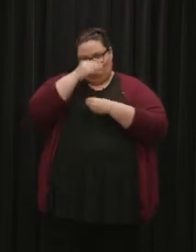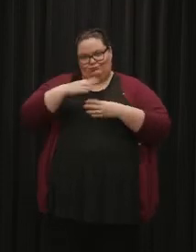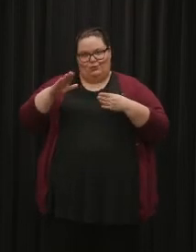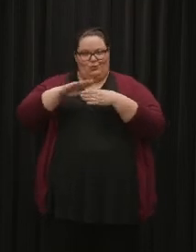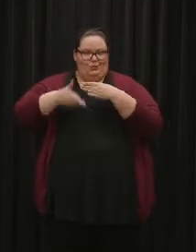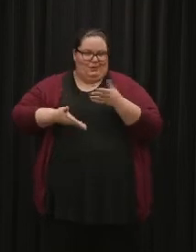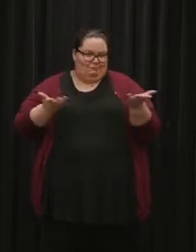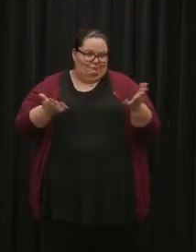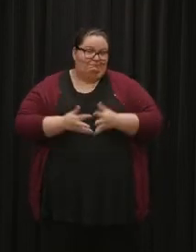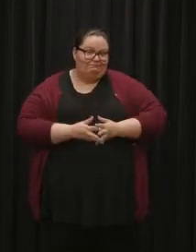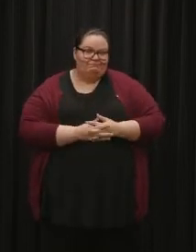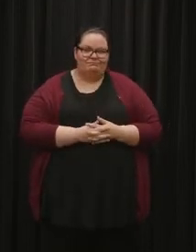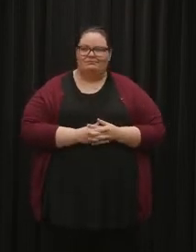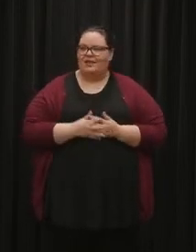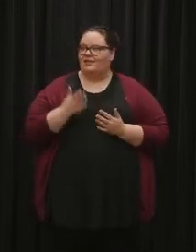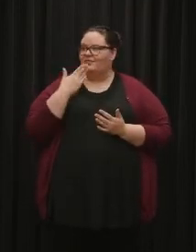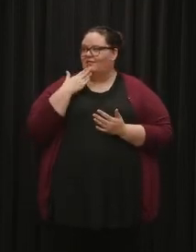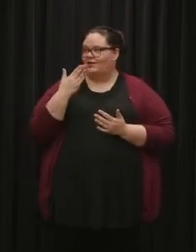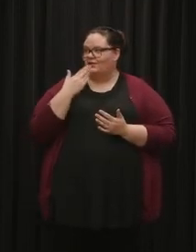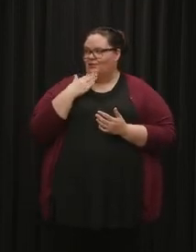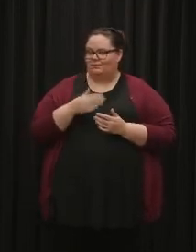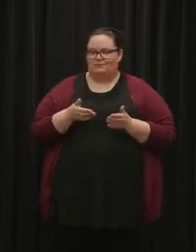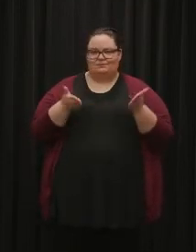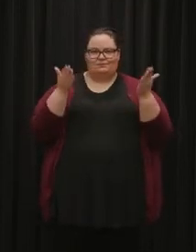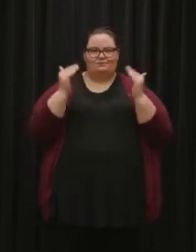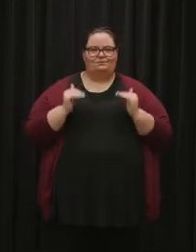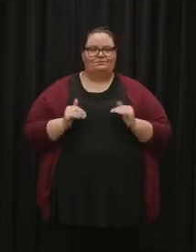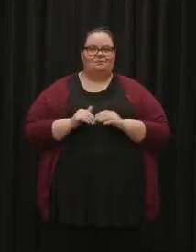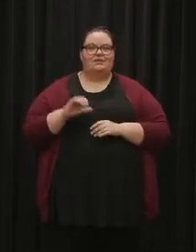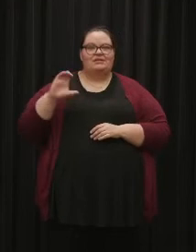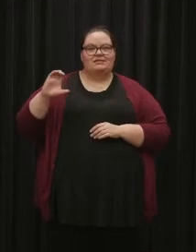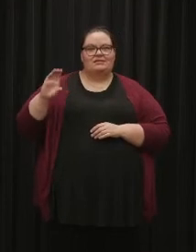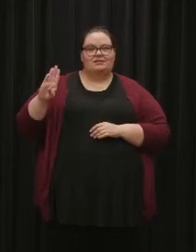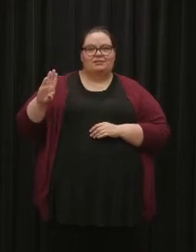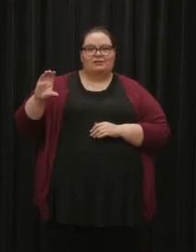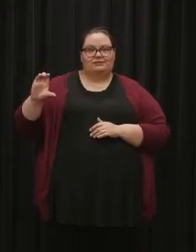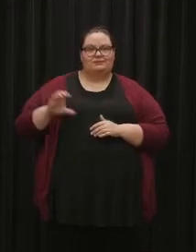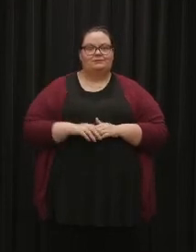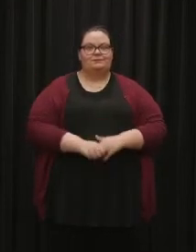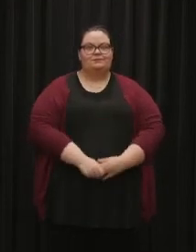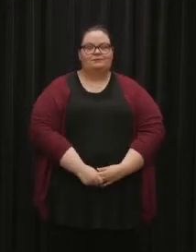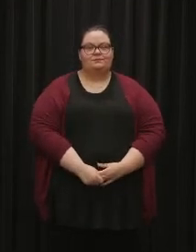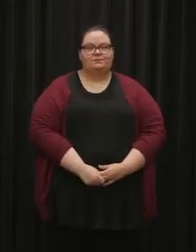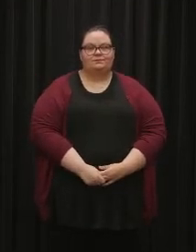weekend. Thank you, Ms. Lyle. Thank you, Premier Marie Sutherland, CBC.